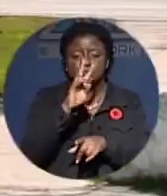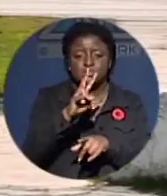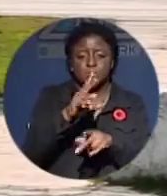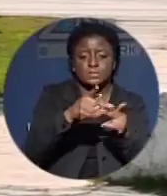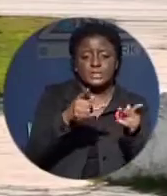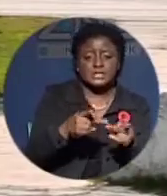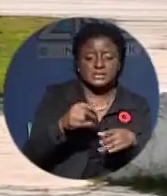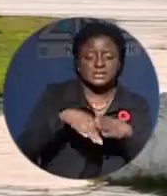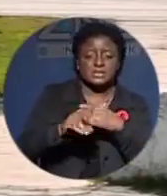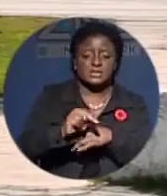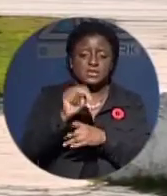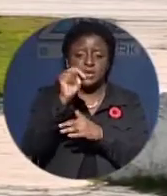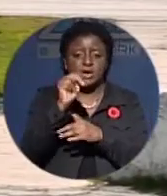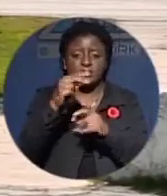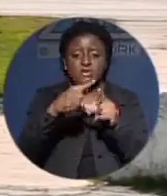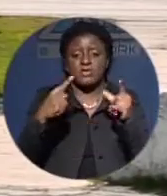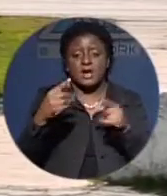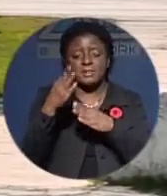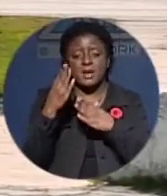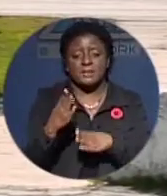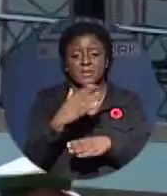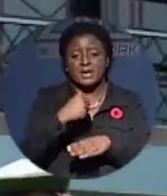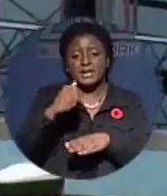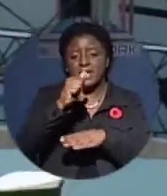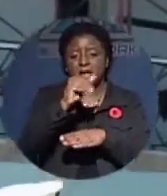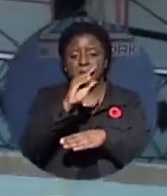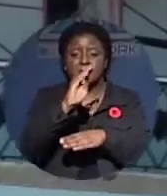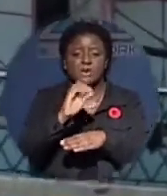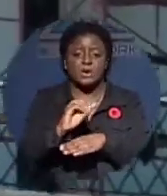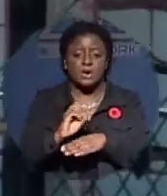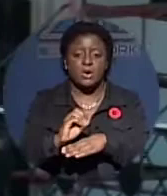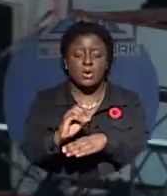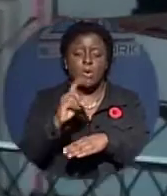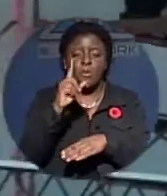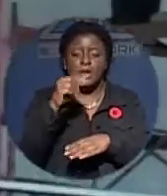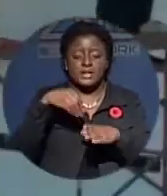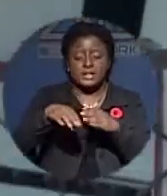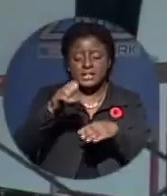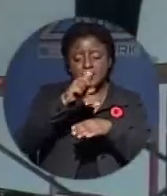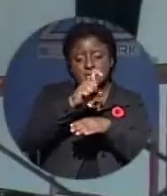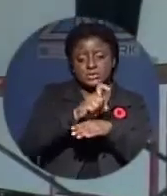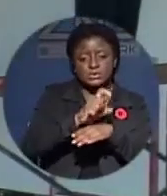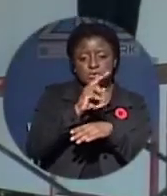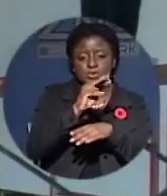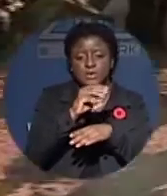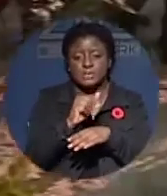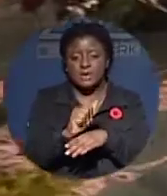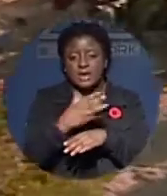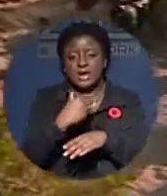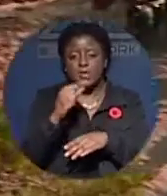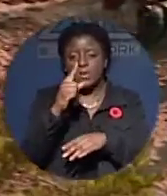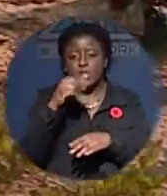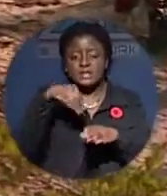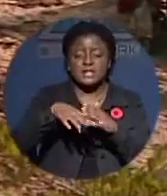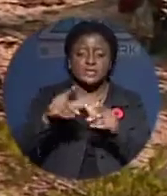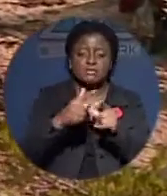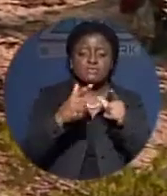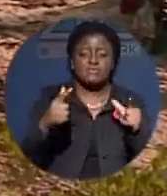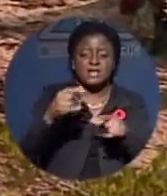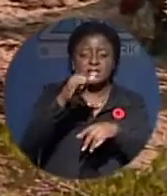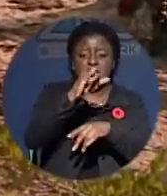Grand Bahama and Abaco, one in the Exuma chain and another in Greater Nagua. In addition to the challenge of illegal